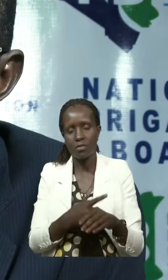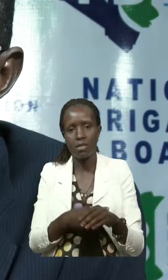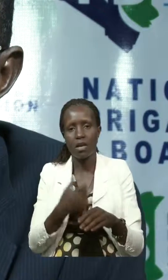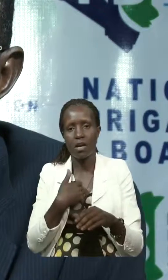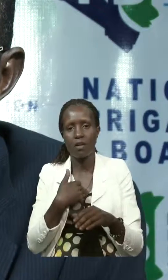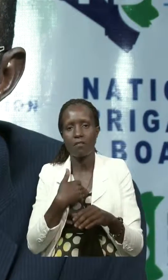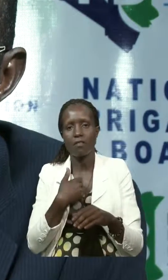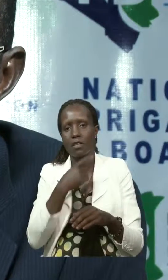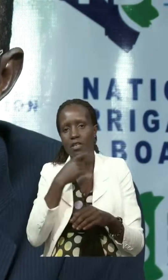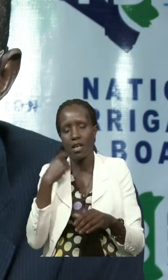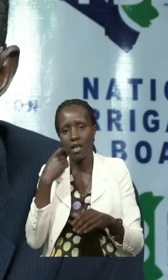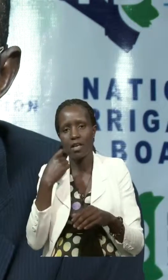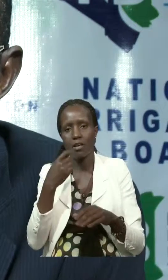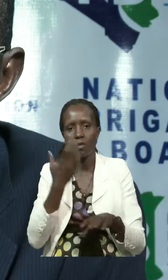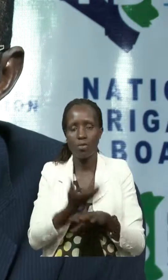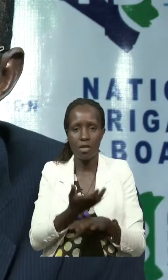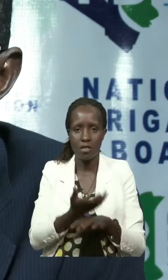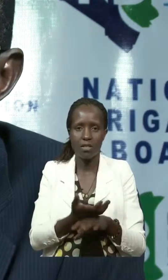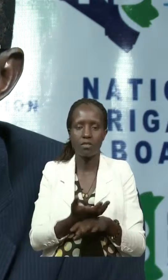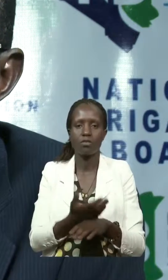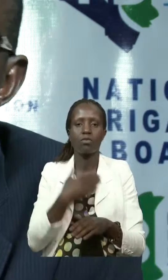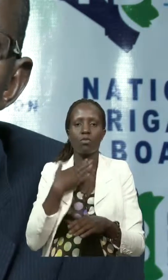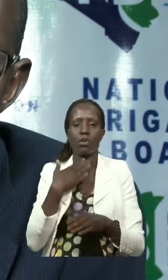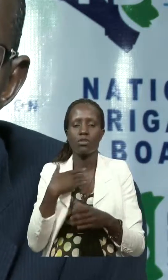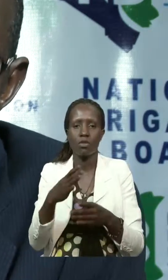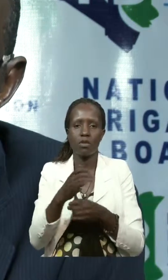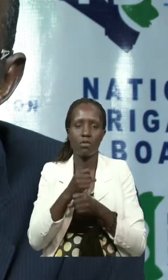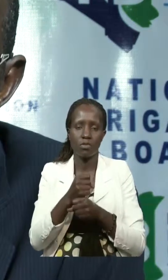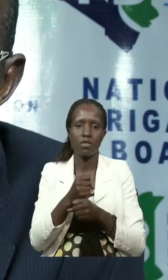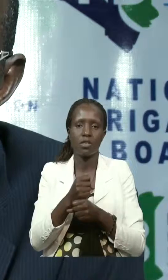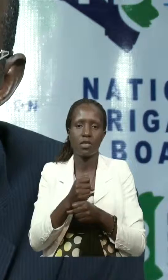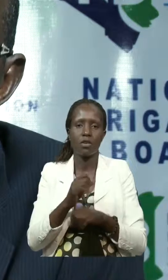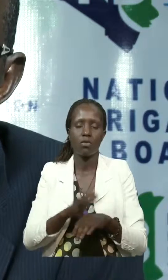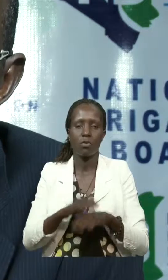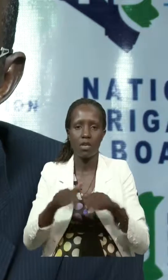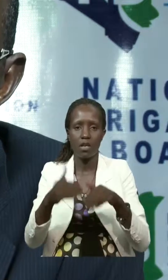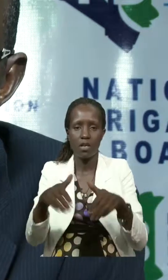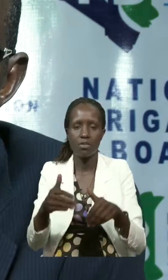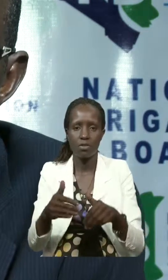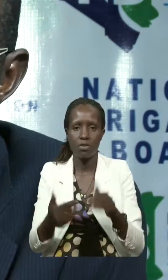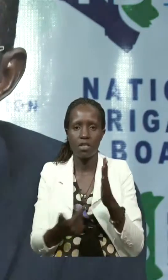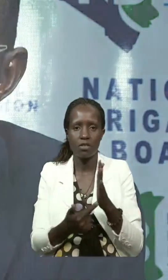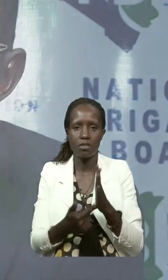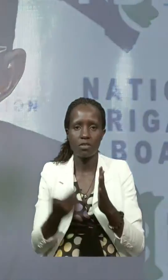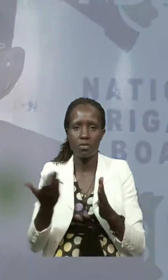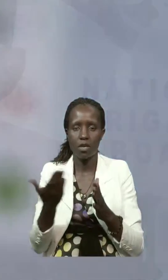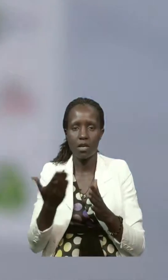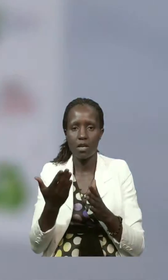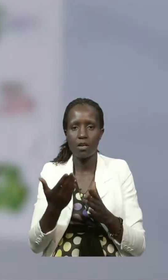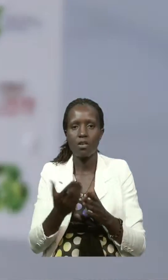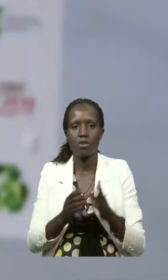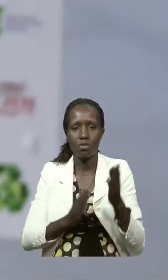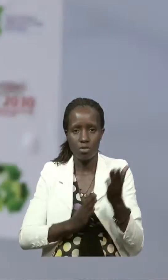natural causes. So we needed to adopt protected agriculture, where the farmer